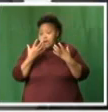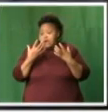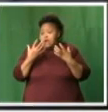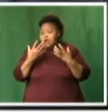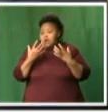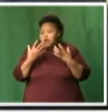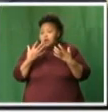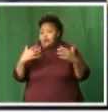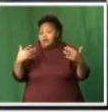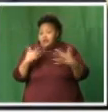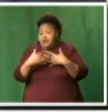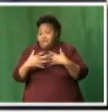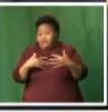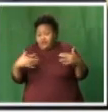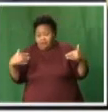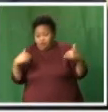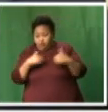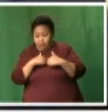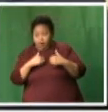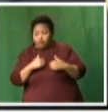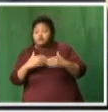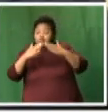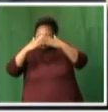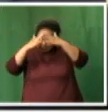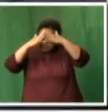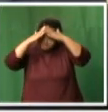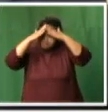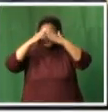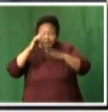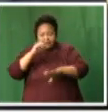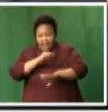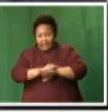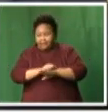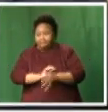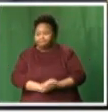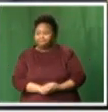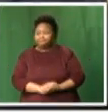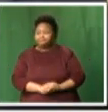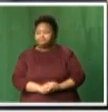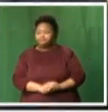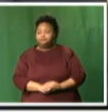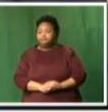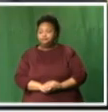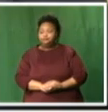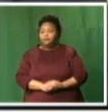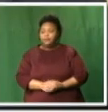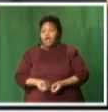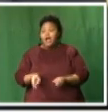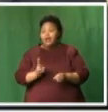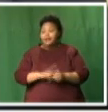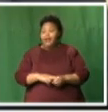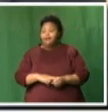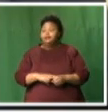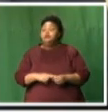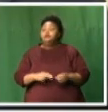tindvo letimlimatako letingalimata impilo yakhe lelinye ilungelo lesinalo ngilelungelo